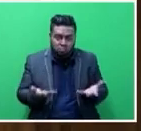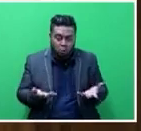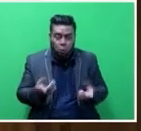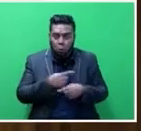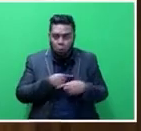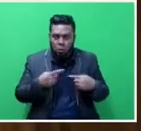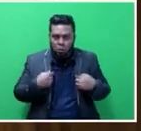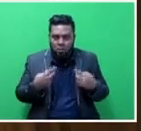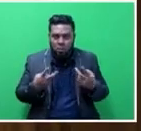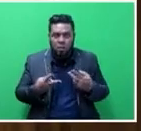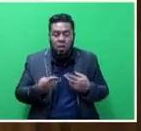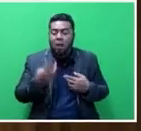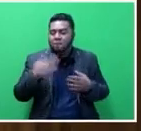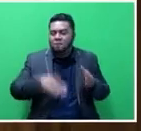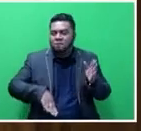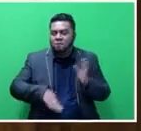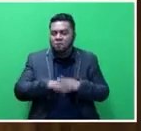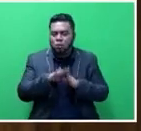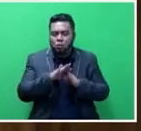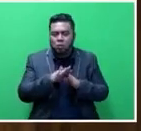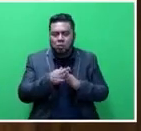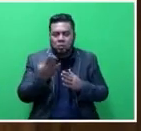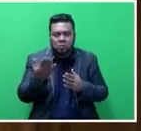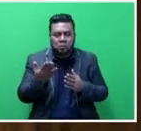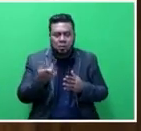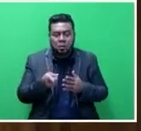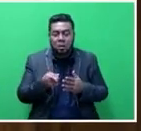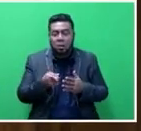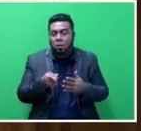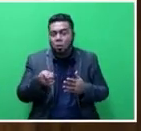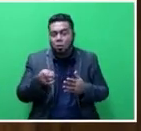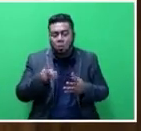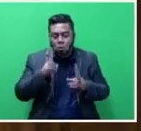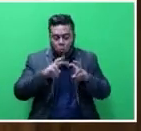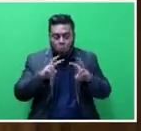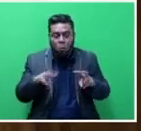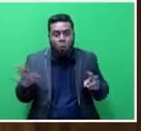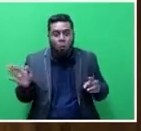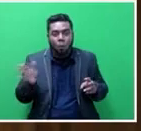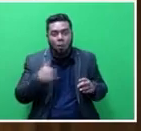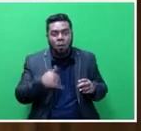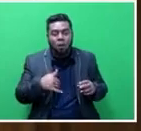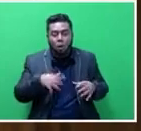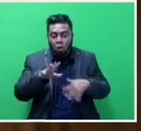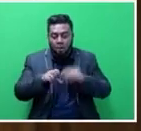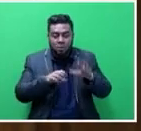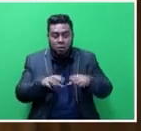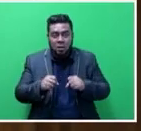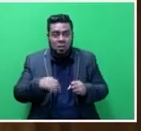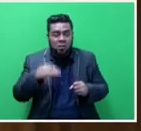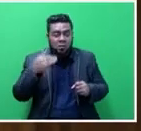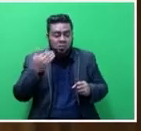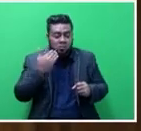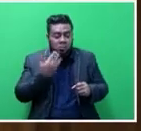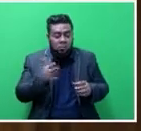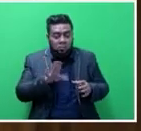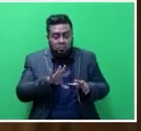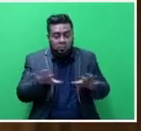be lodging a full-scale inquiry into all instances of corruption, shady